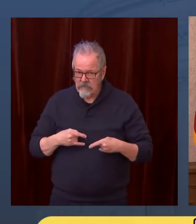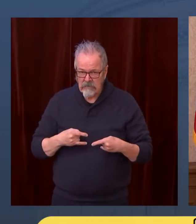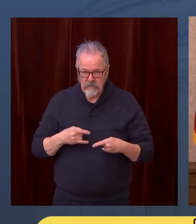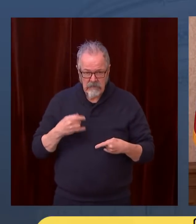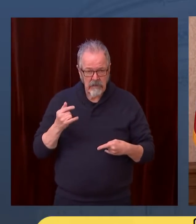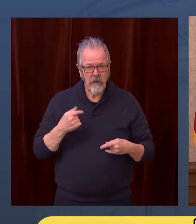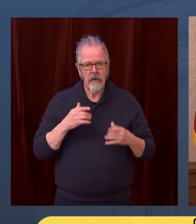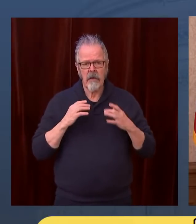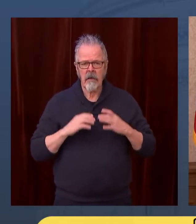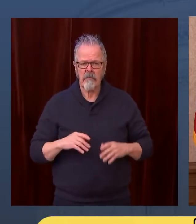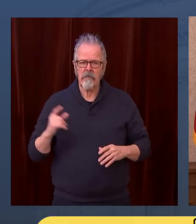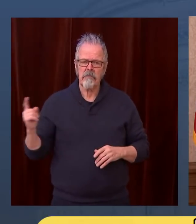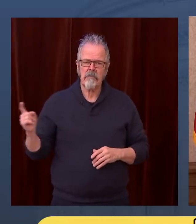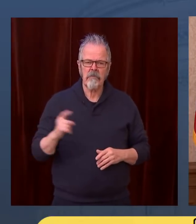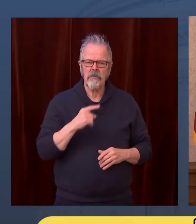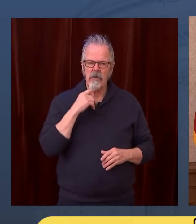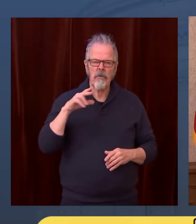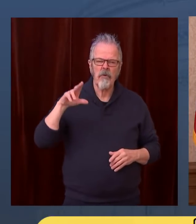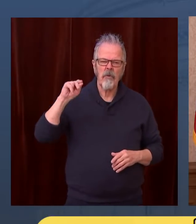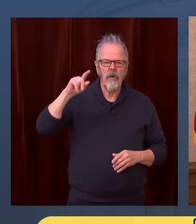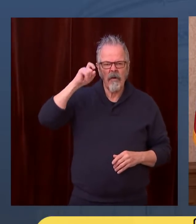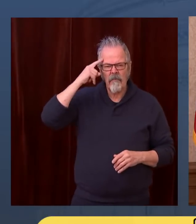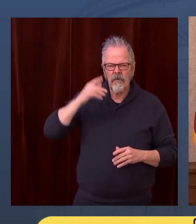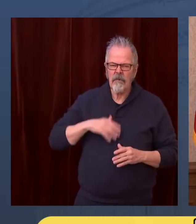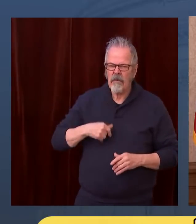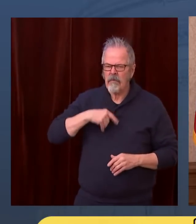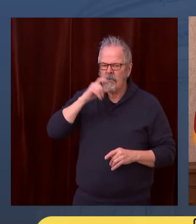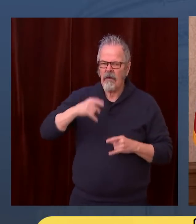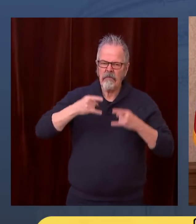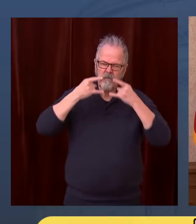the mask mandate. I don't have to wear a mask.